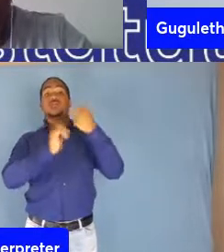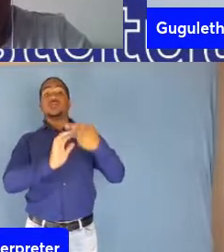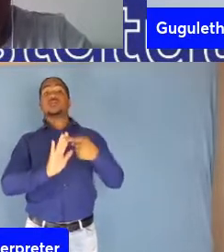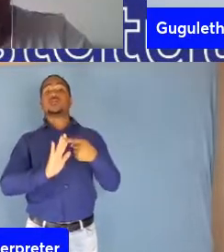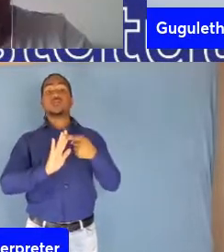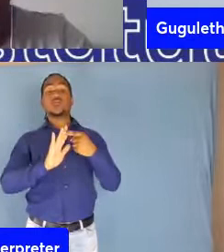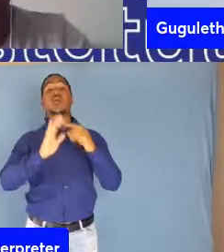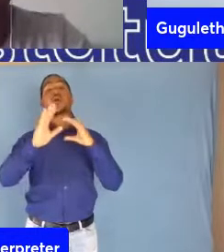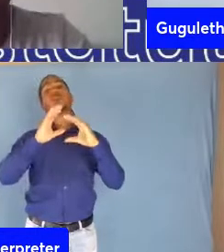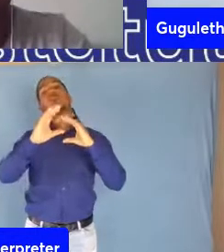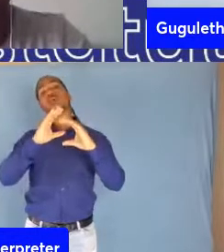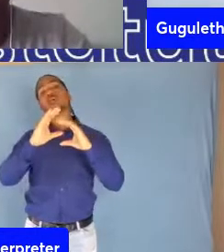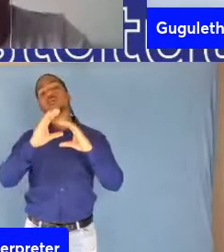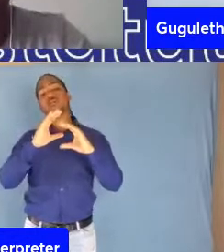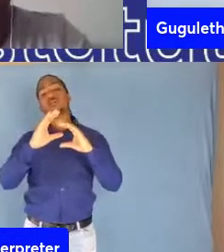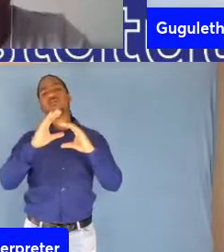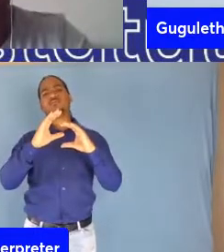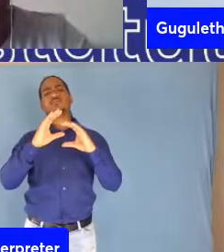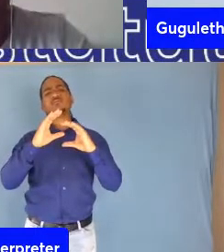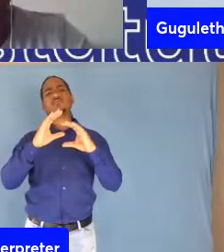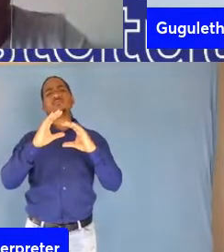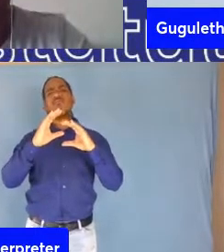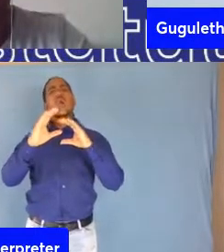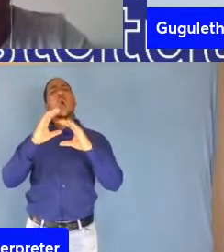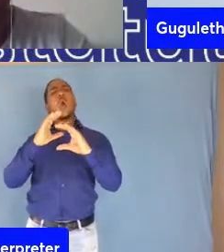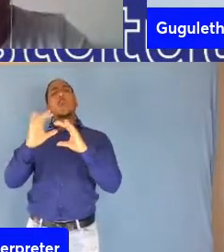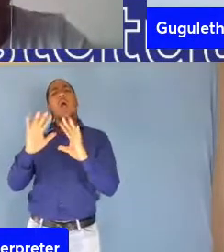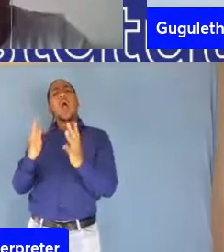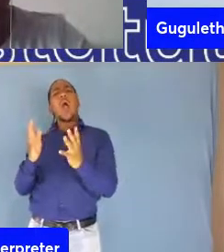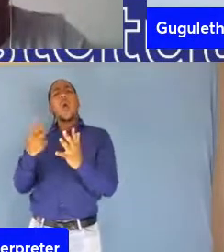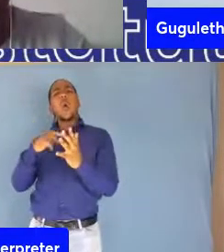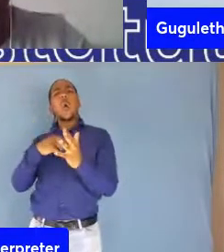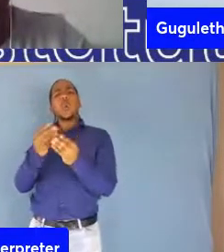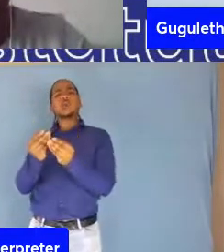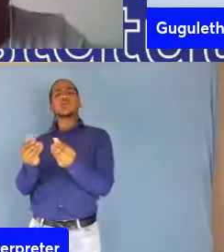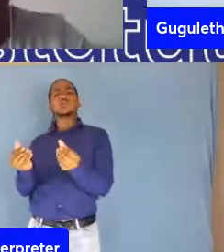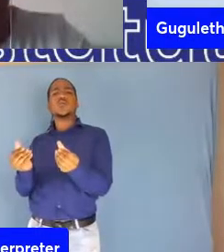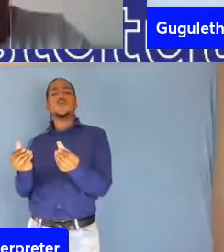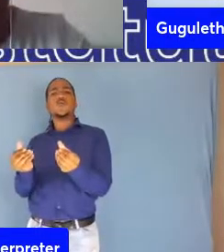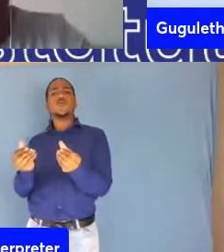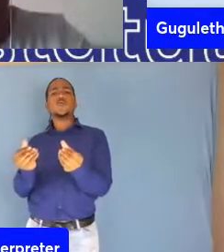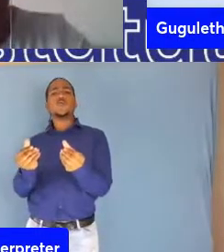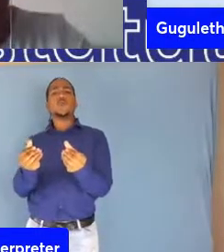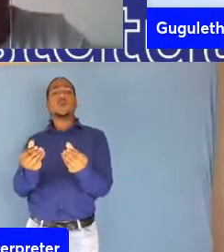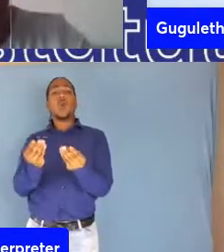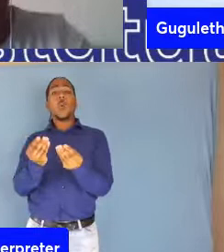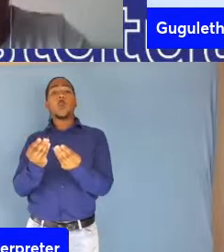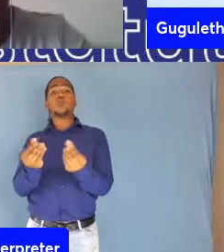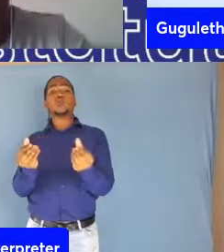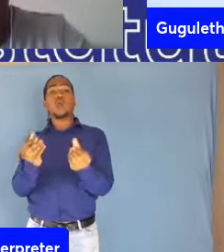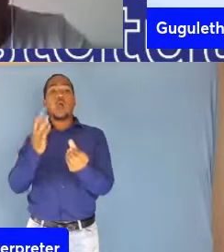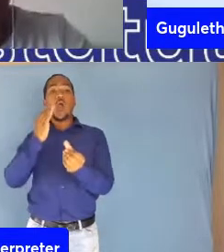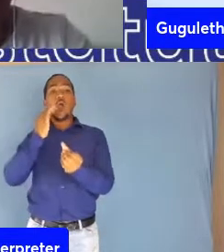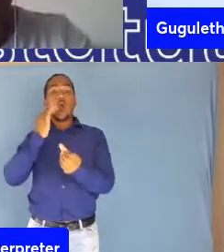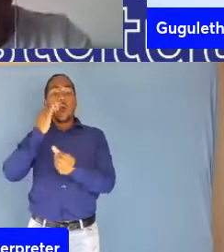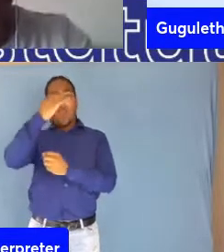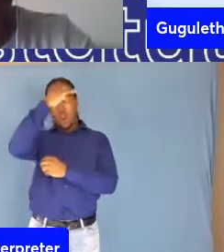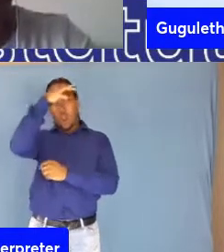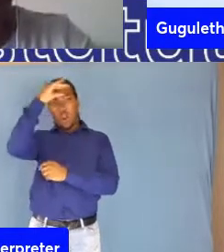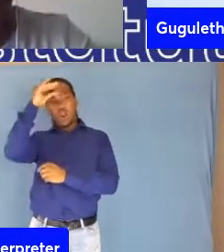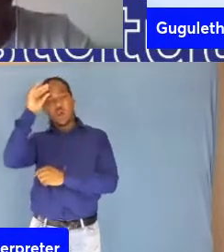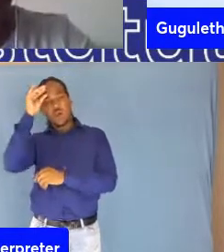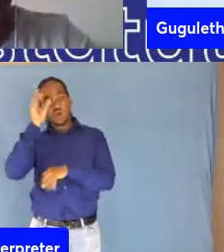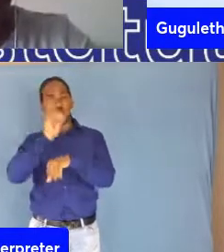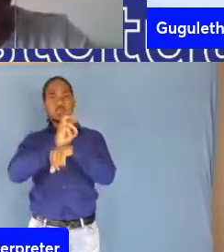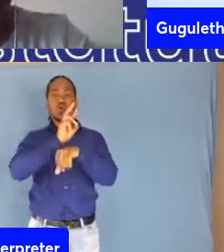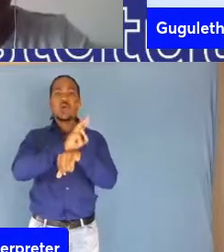of solving these is when nurses, doctors, police, whatever